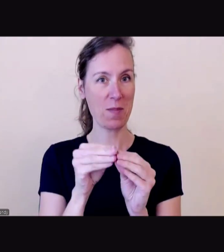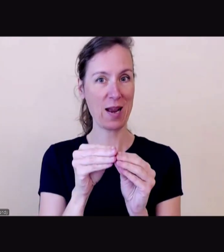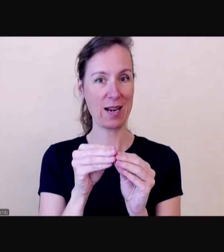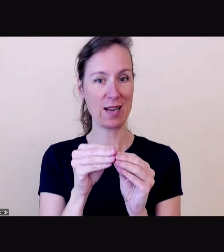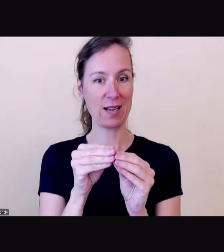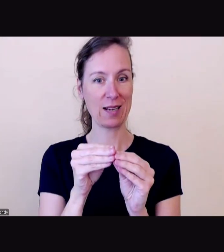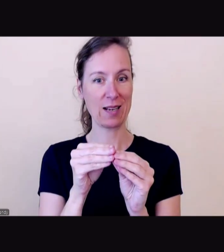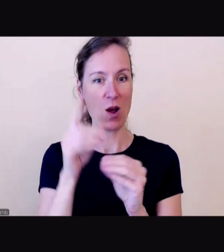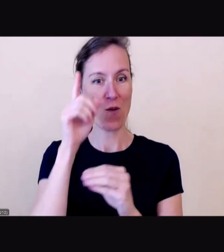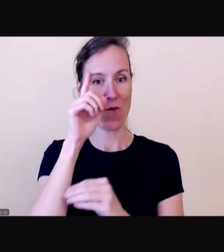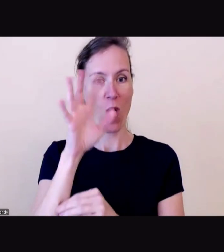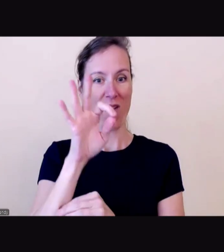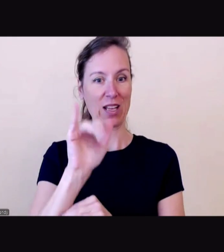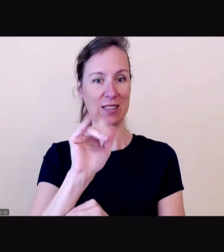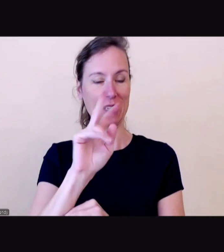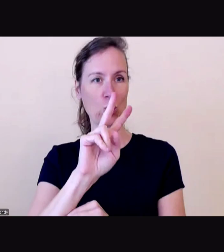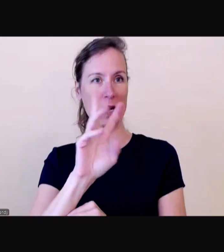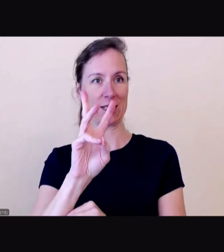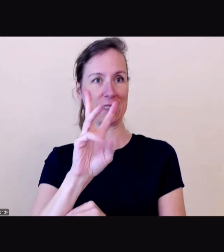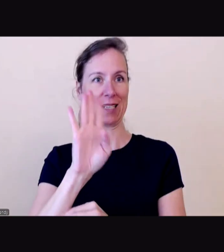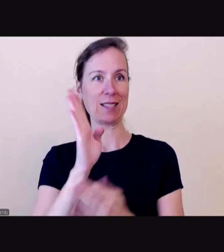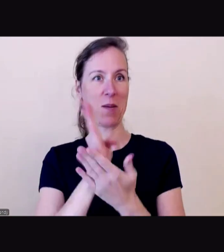26 budget? You can.